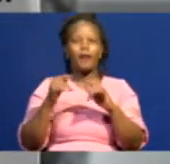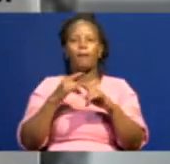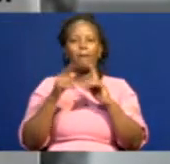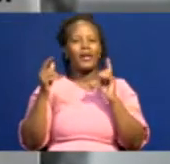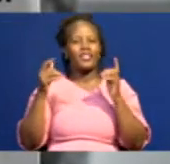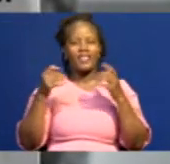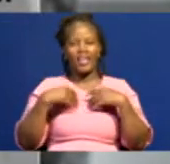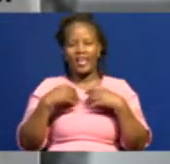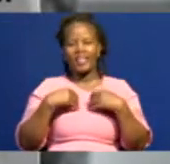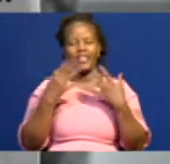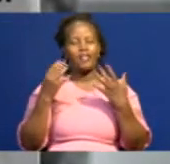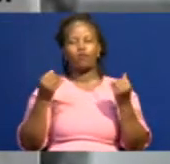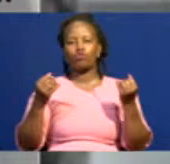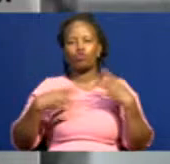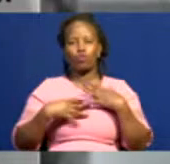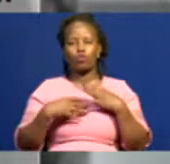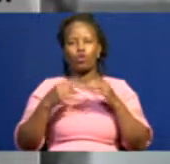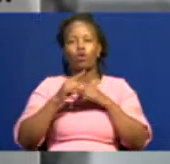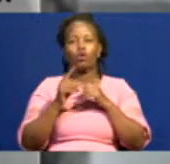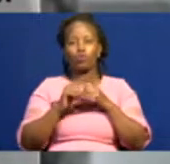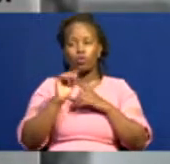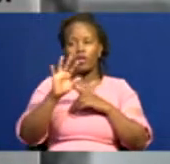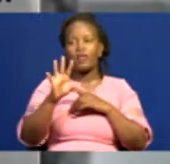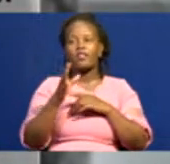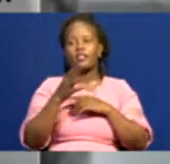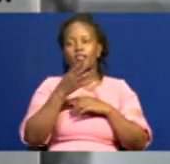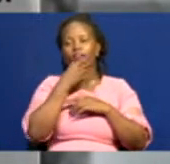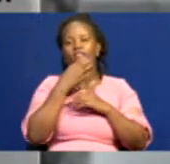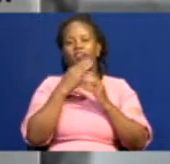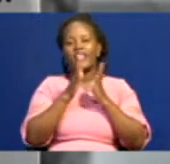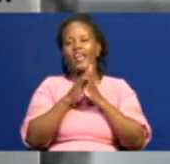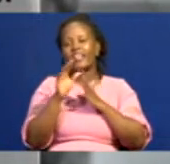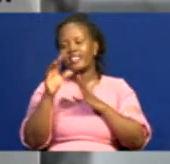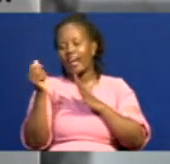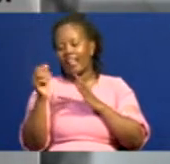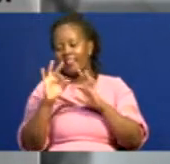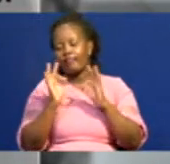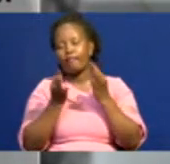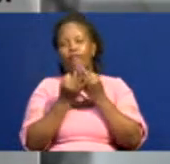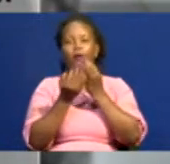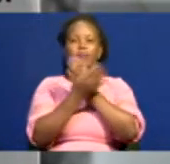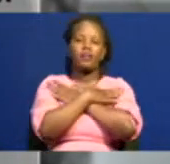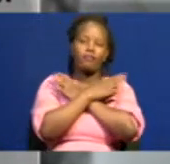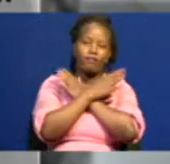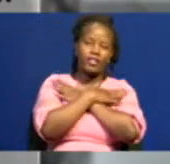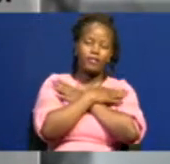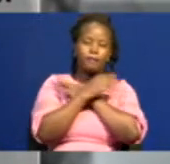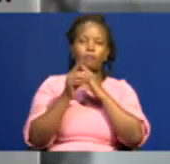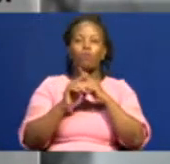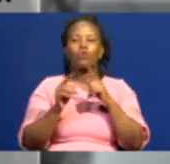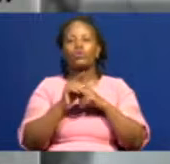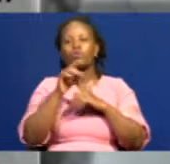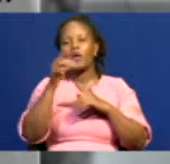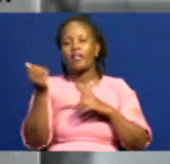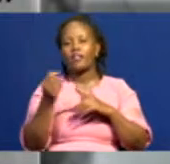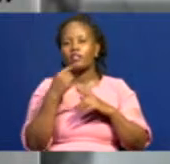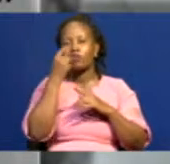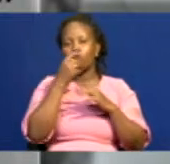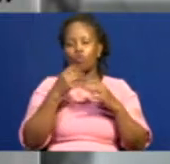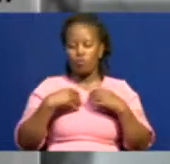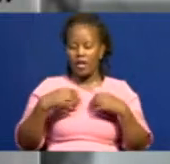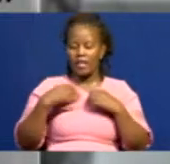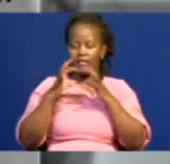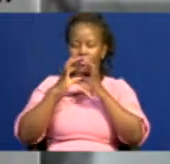immediate dilemma as his father and Mboya's father were family friends and his mother and Mboya's mother were relatives from the